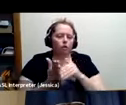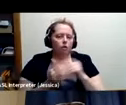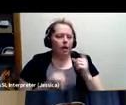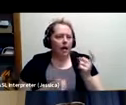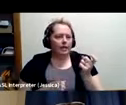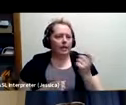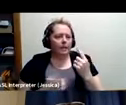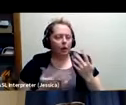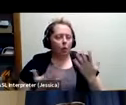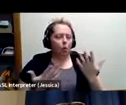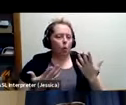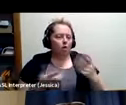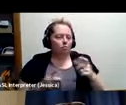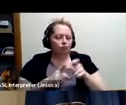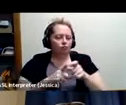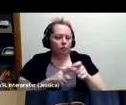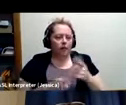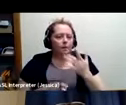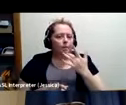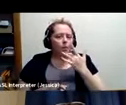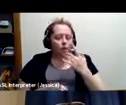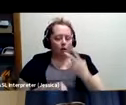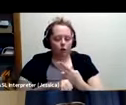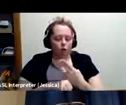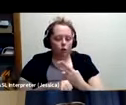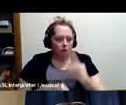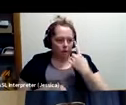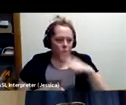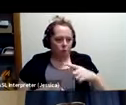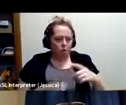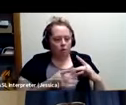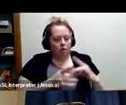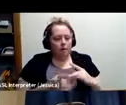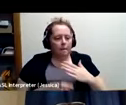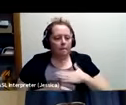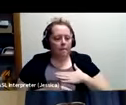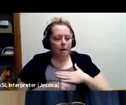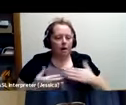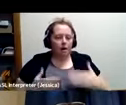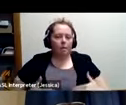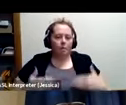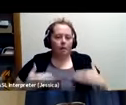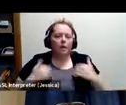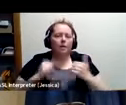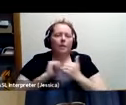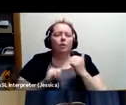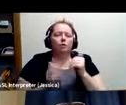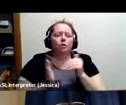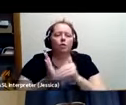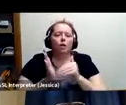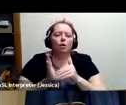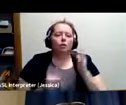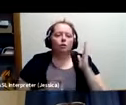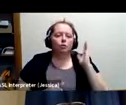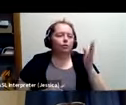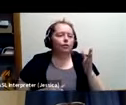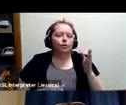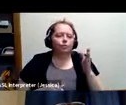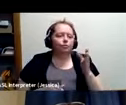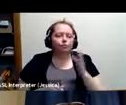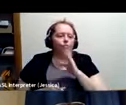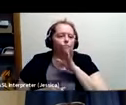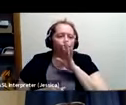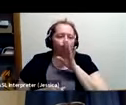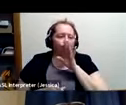using regarding my body. Some doctors I think most doctors kind of plow through and use what is sort of commonly used, but